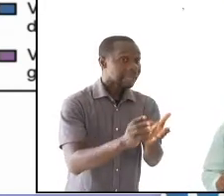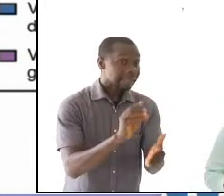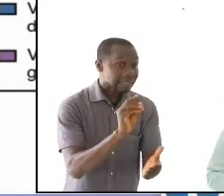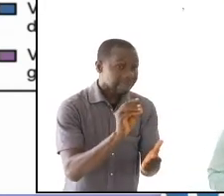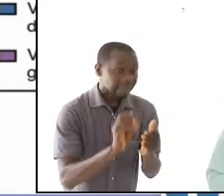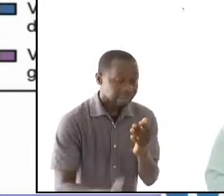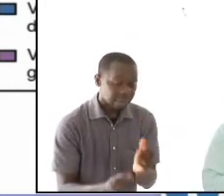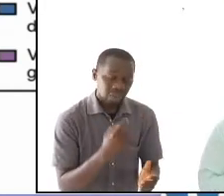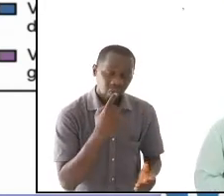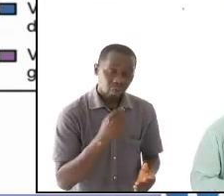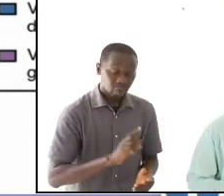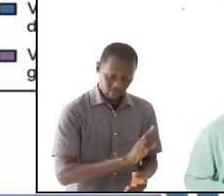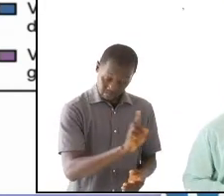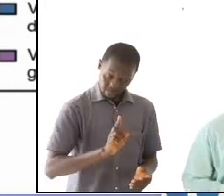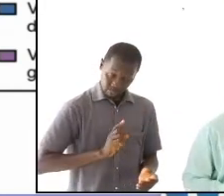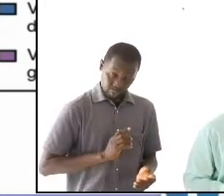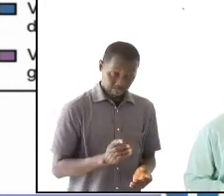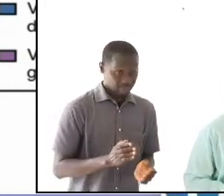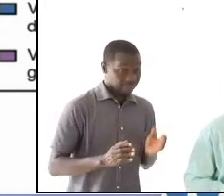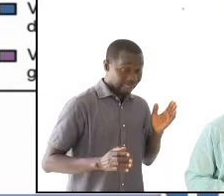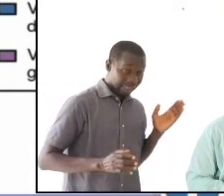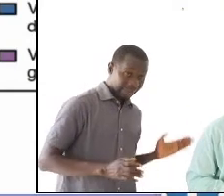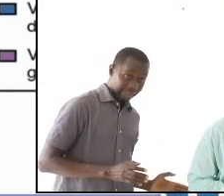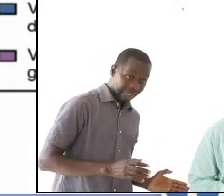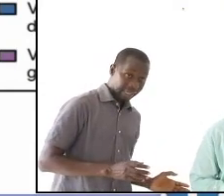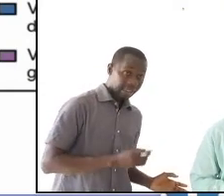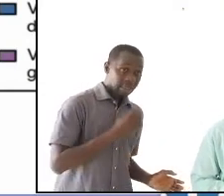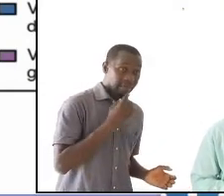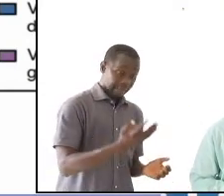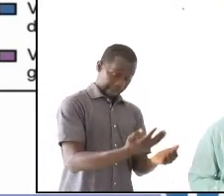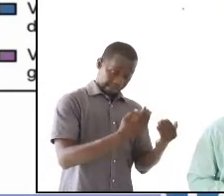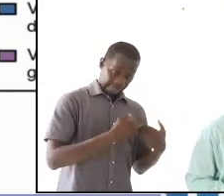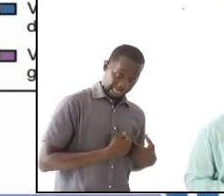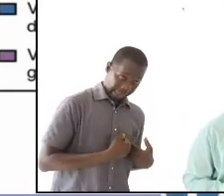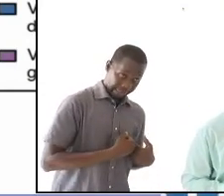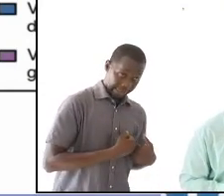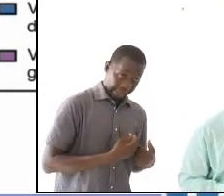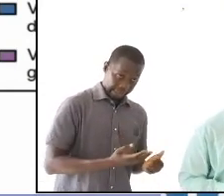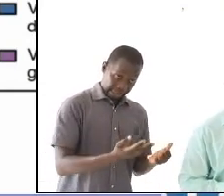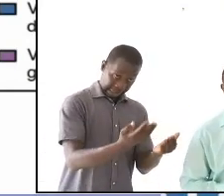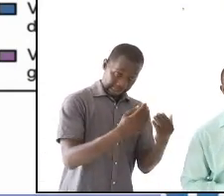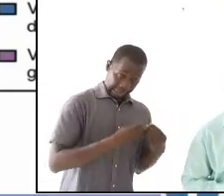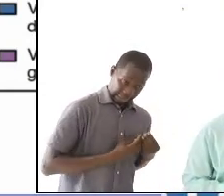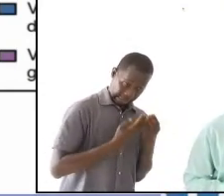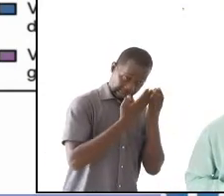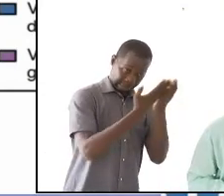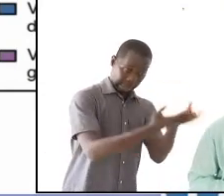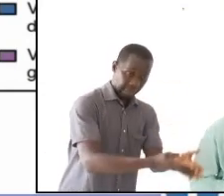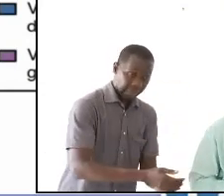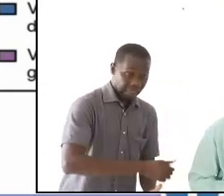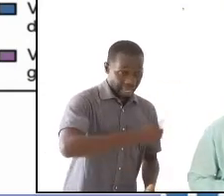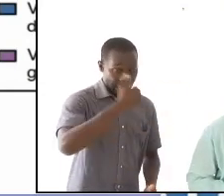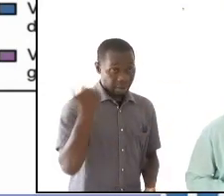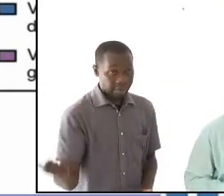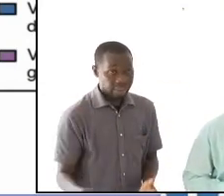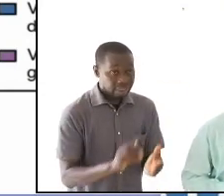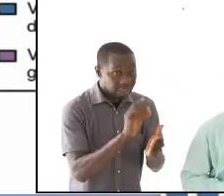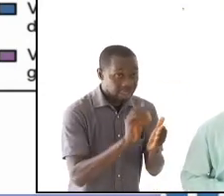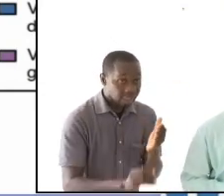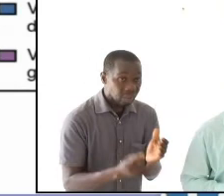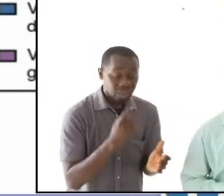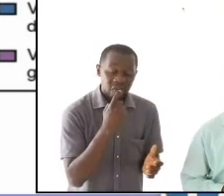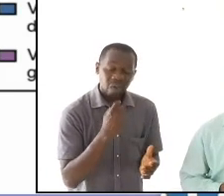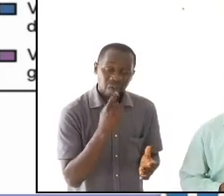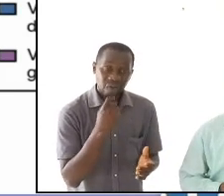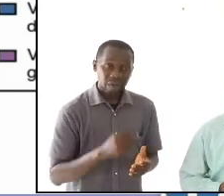blood. Those coming to the left side of the heart, they take the blood away, and that is the oxygenated blood.